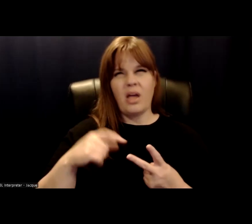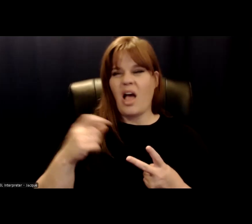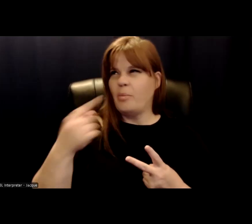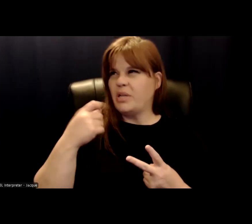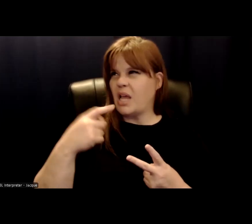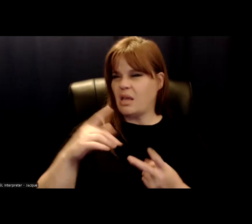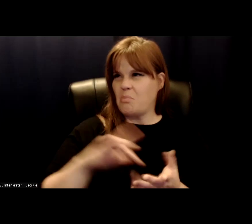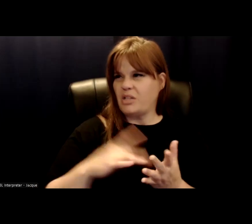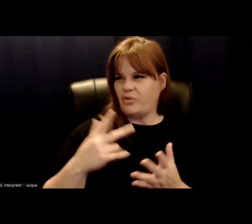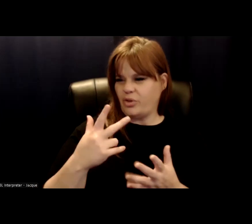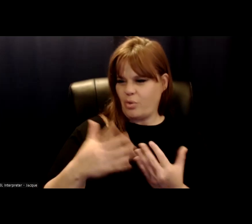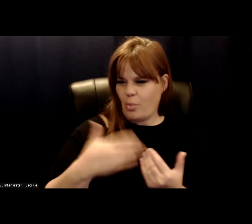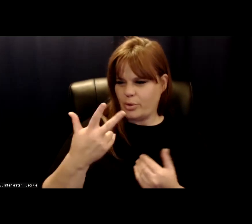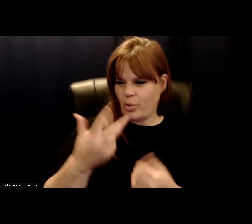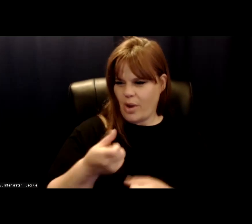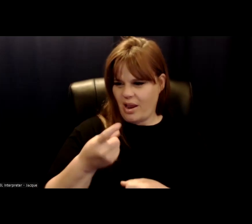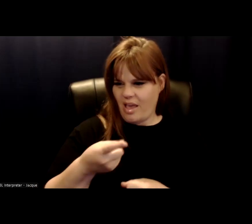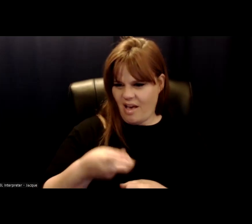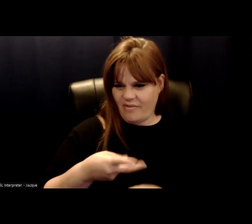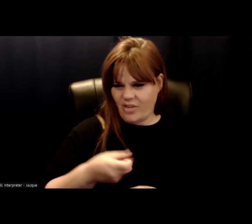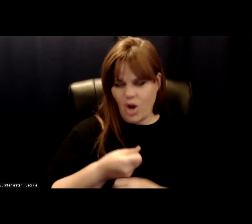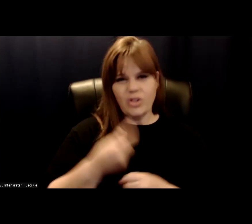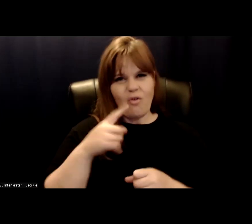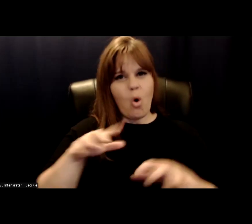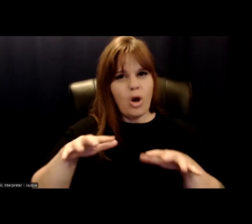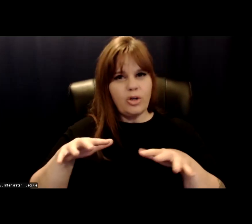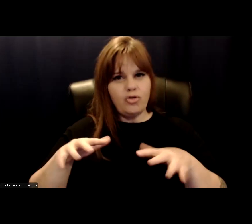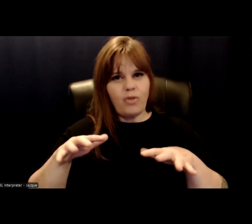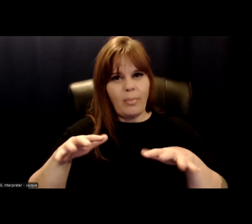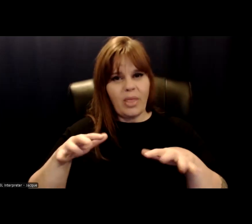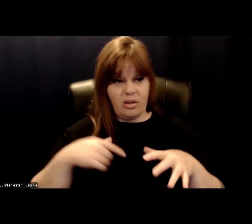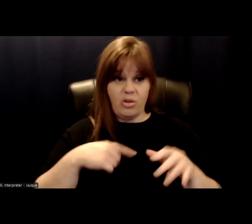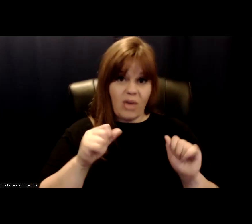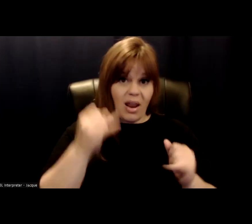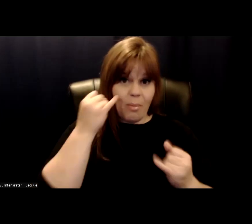3.5 years. You can imagine what trembling would do to my career.